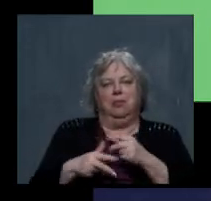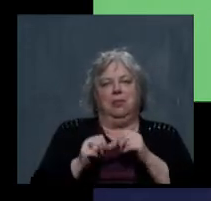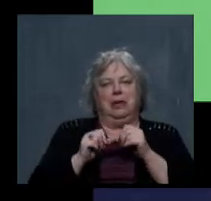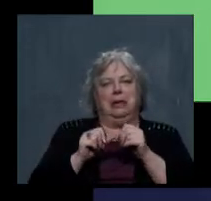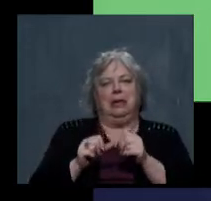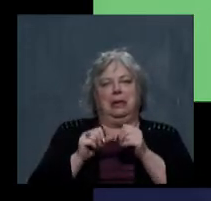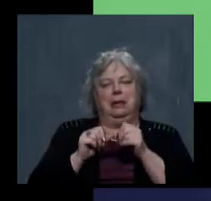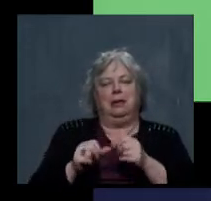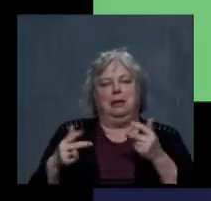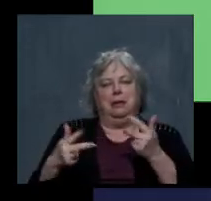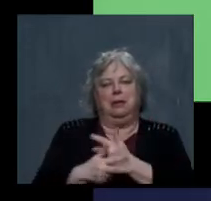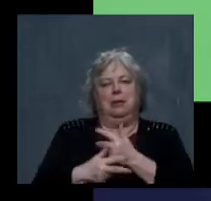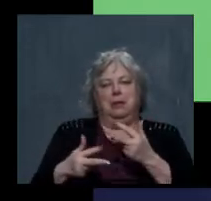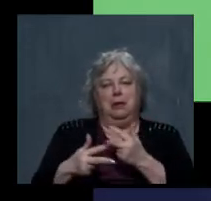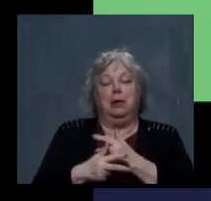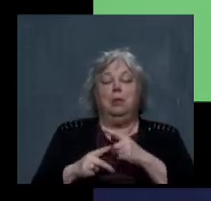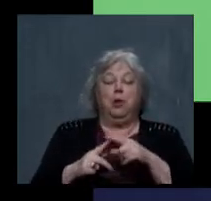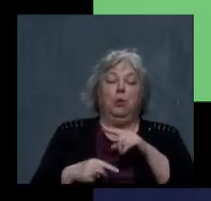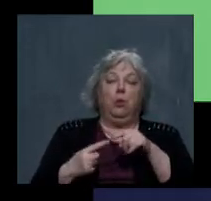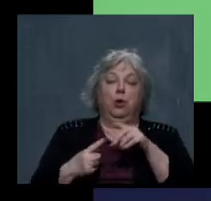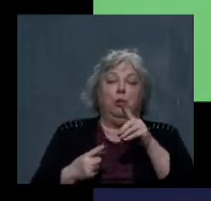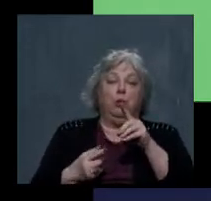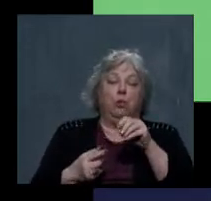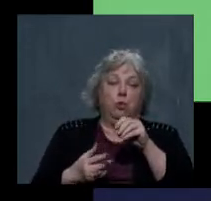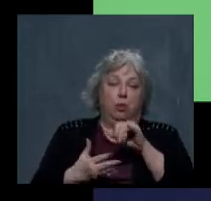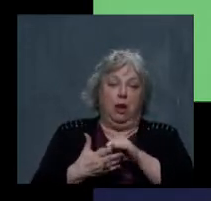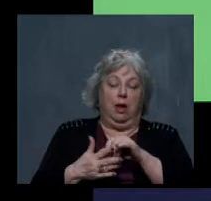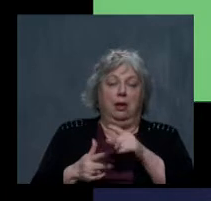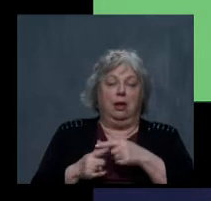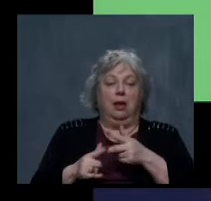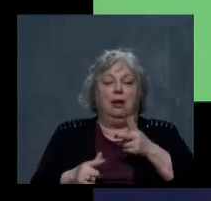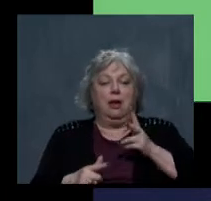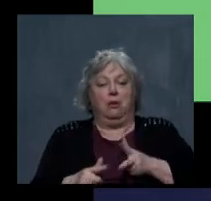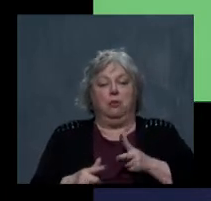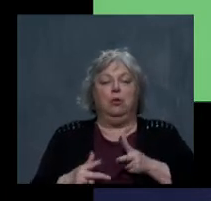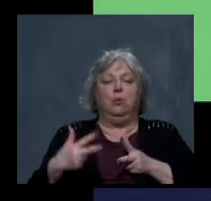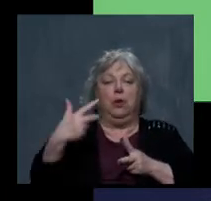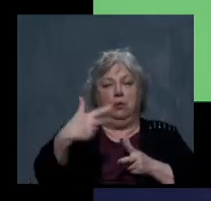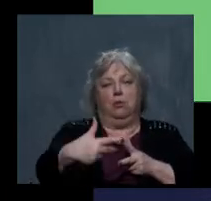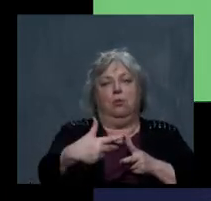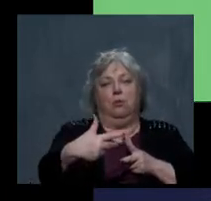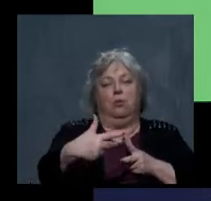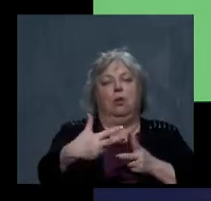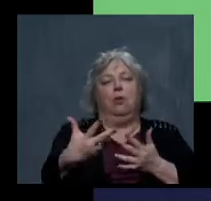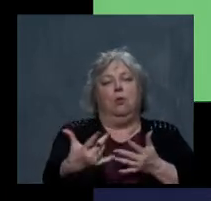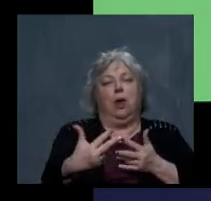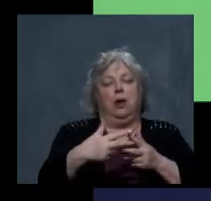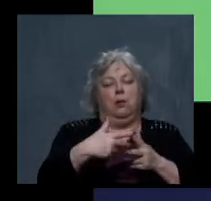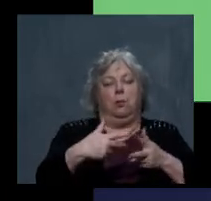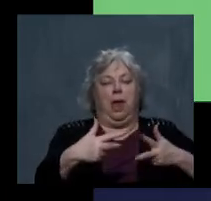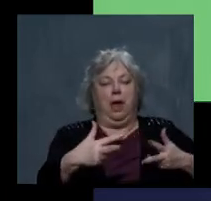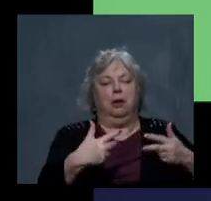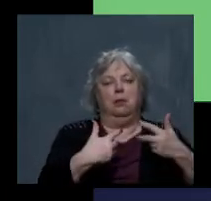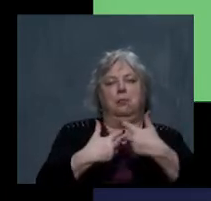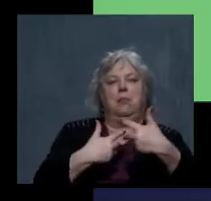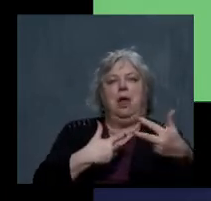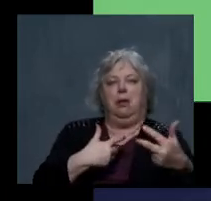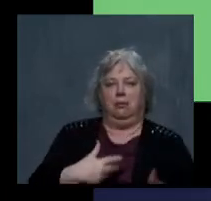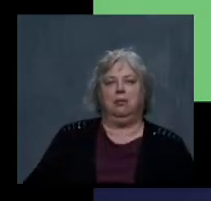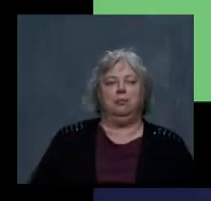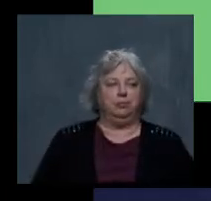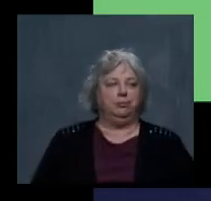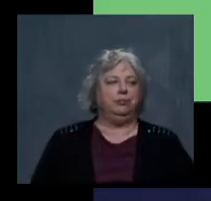that, there'll be a lot of backup on Terrell Loop on the north side. So you can see the queuing.